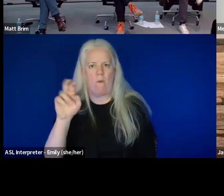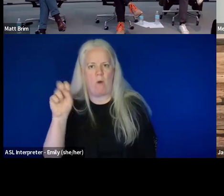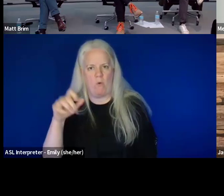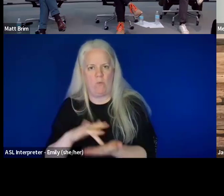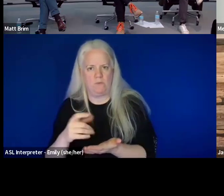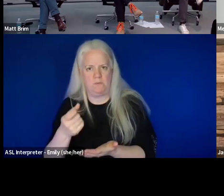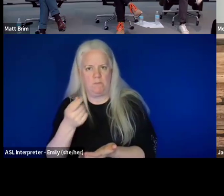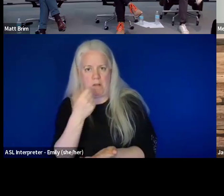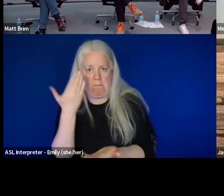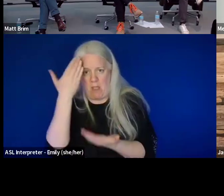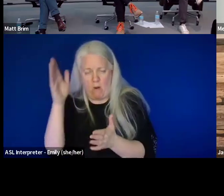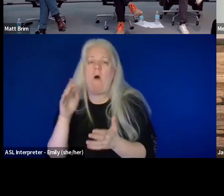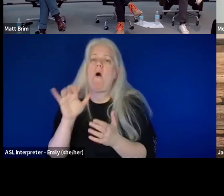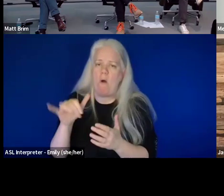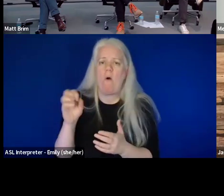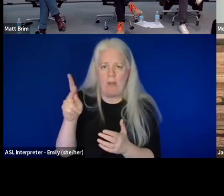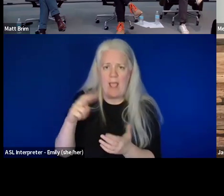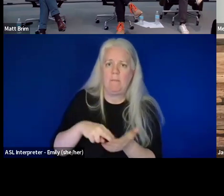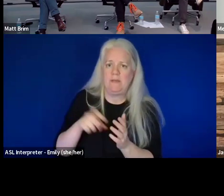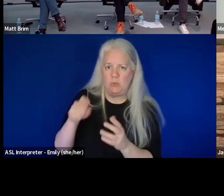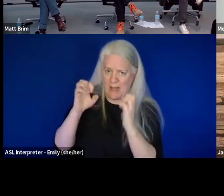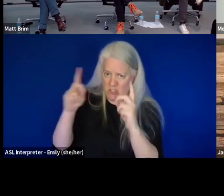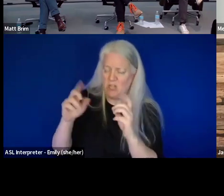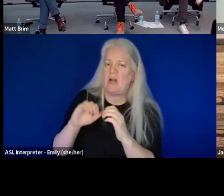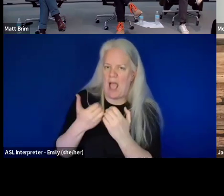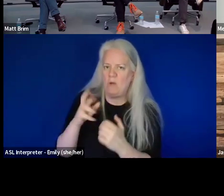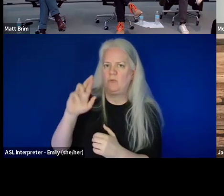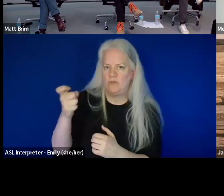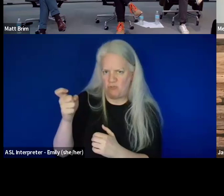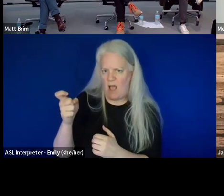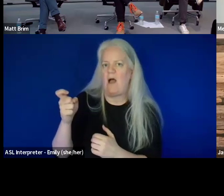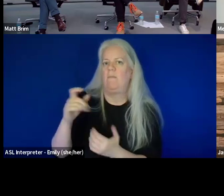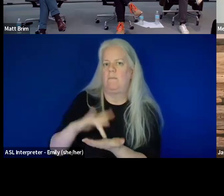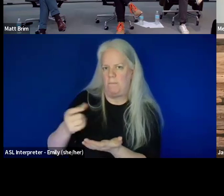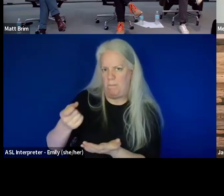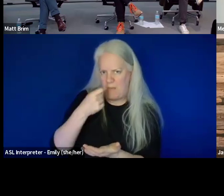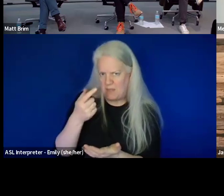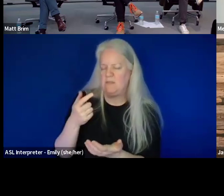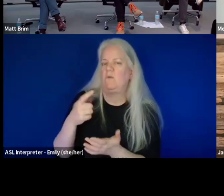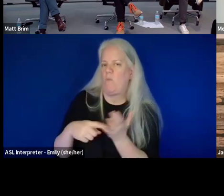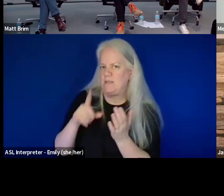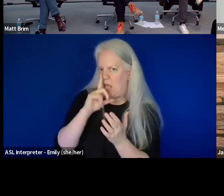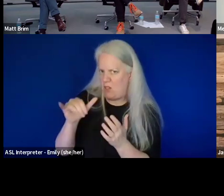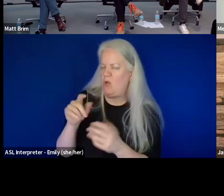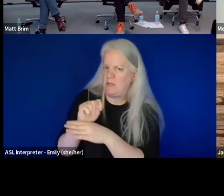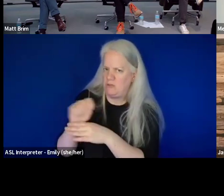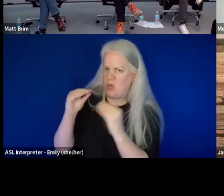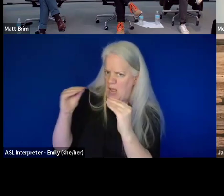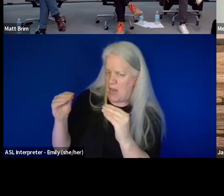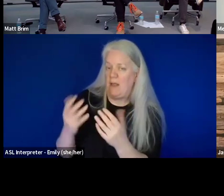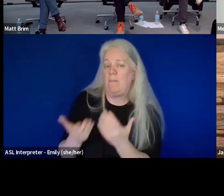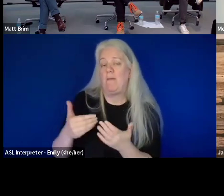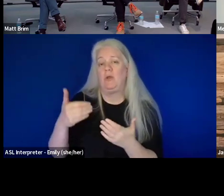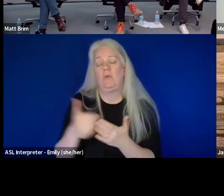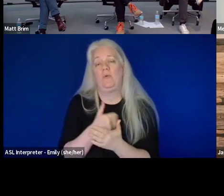okay, now we can have education on how to prescribe hormones and what does that look like. There may be new guidelines that come up in terms of